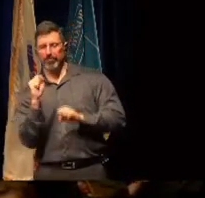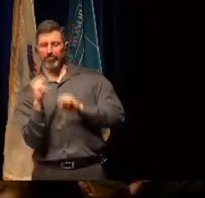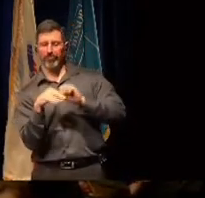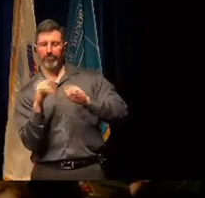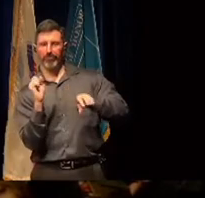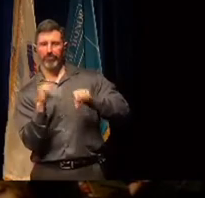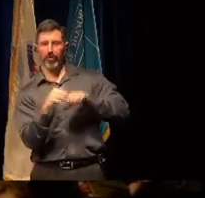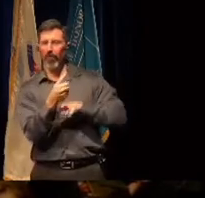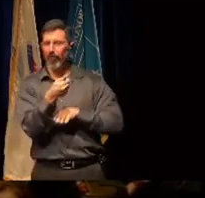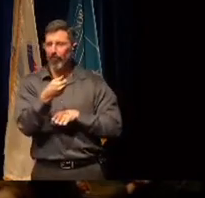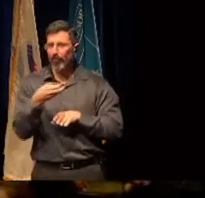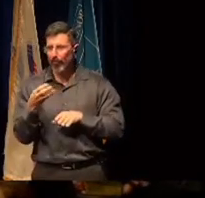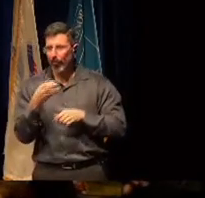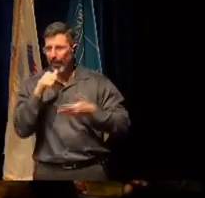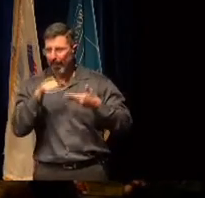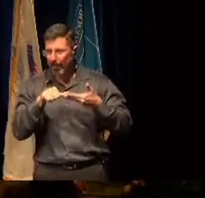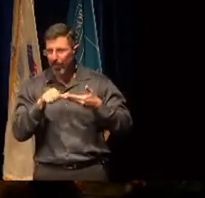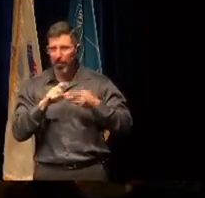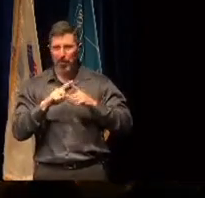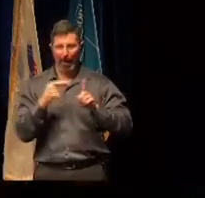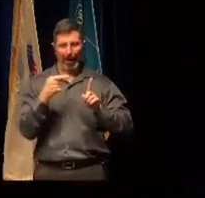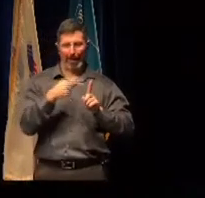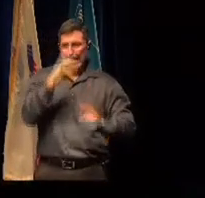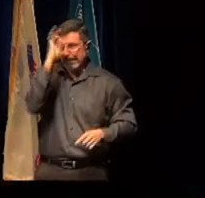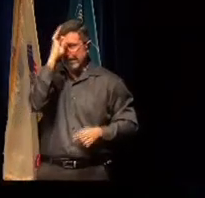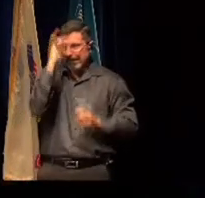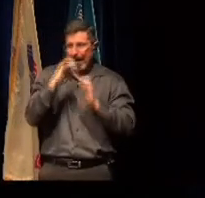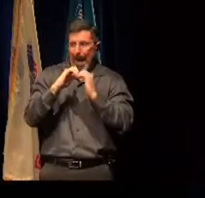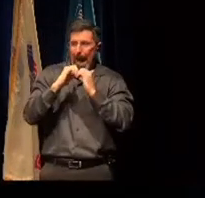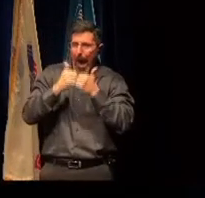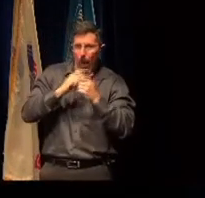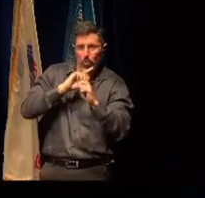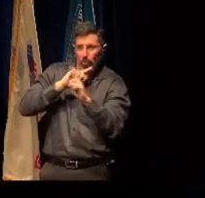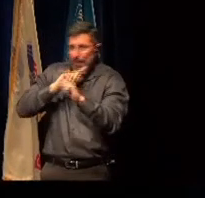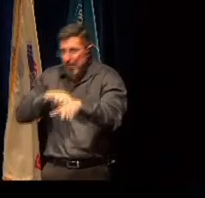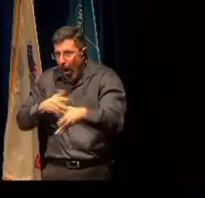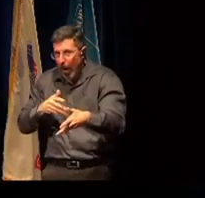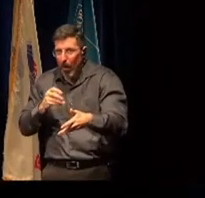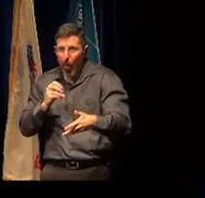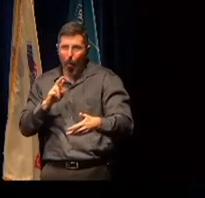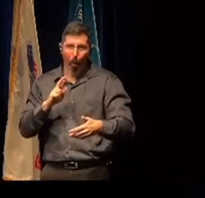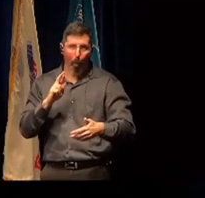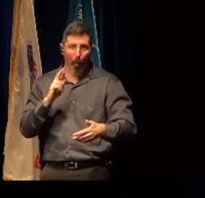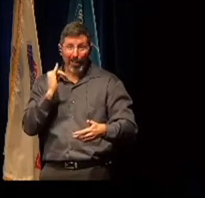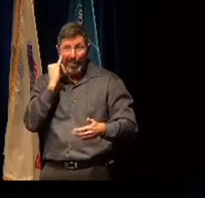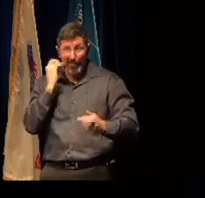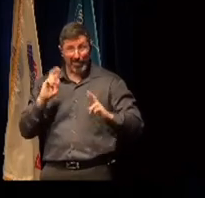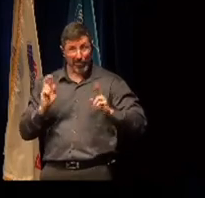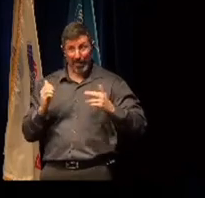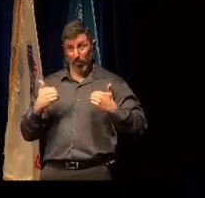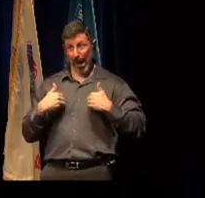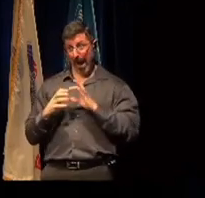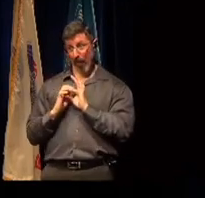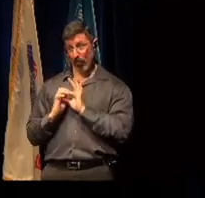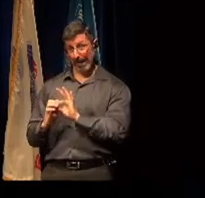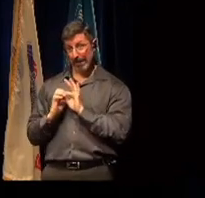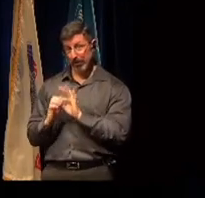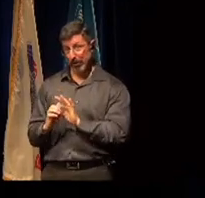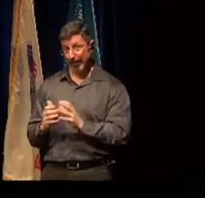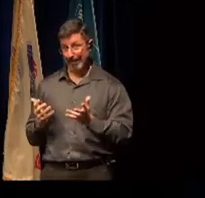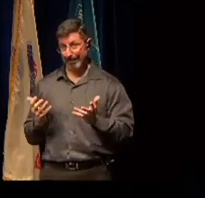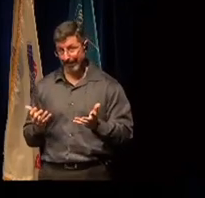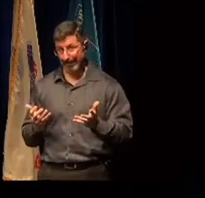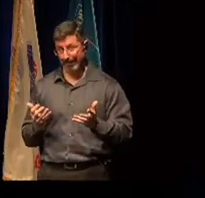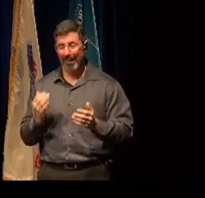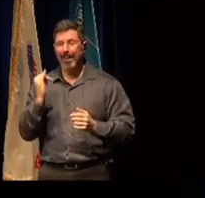He was unsure if he knew how to respond or if he was even ready to engage in any relationship. Now, if